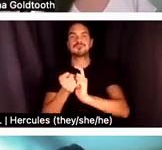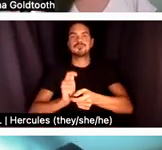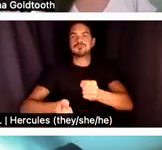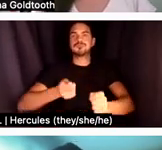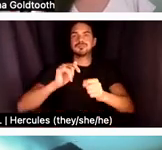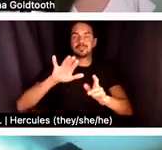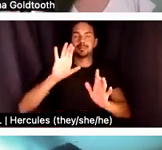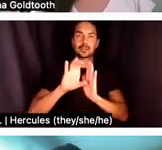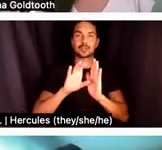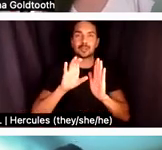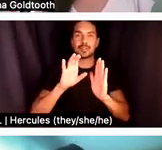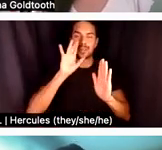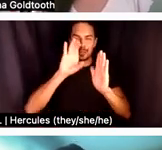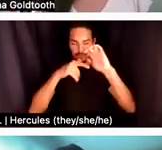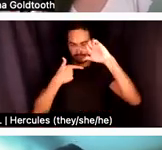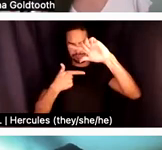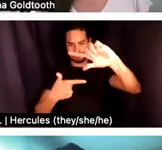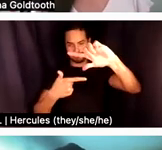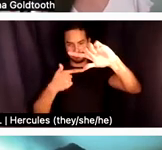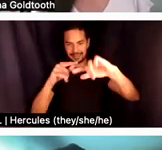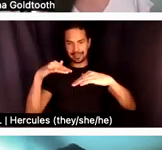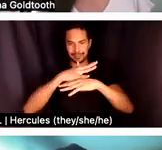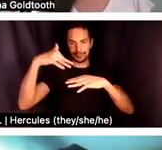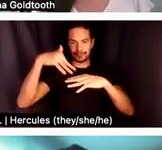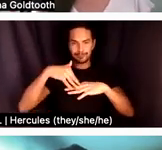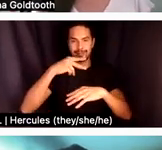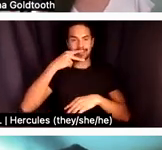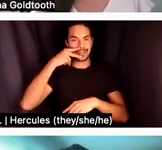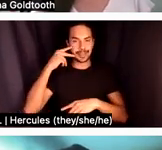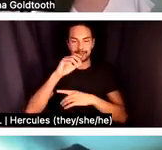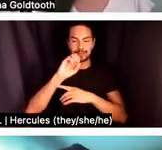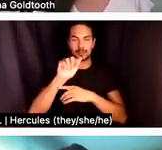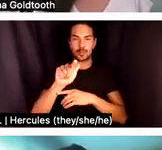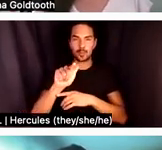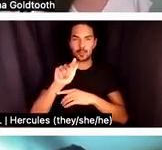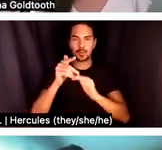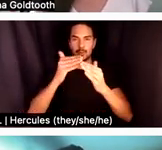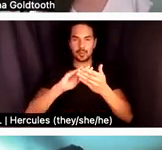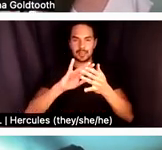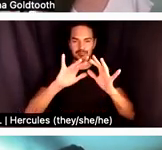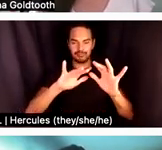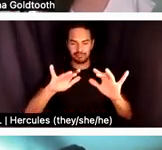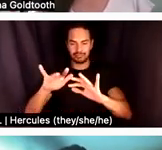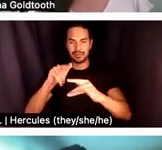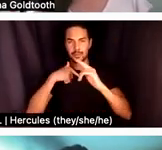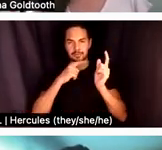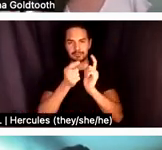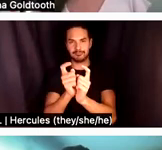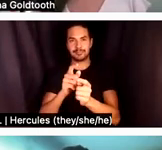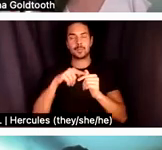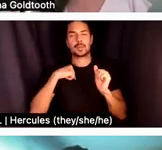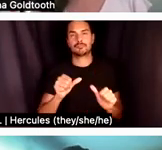of sexuality in Indigenous communities, for Indigenous folks. And we certainly hope that this conversation can